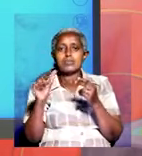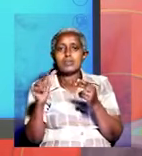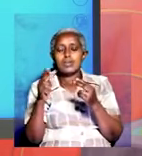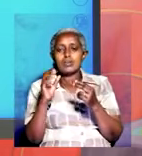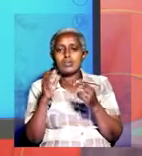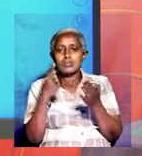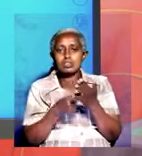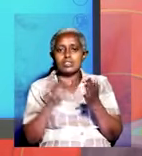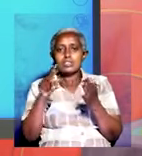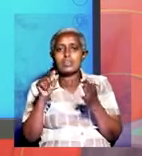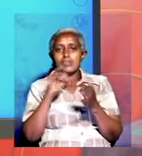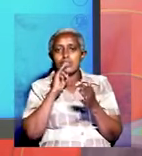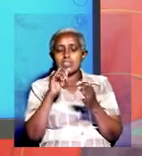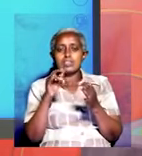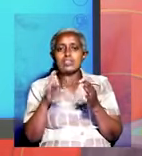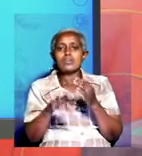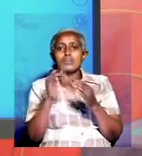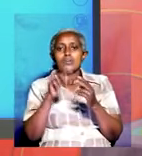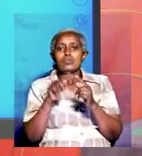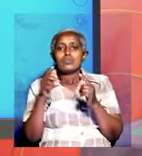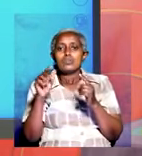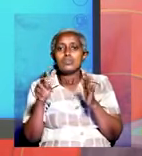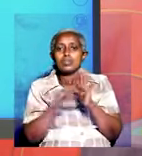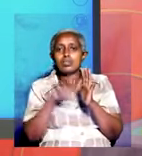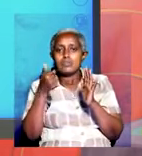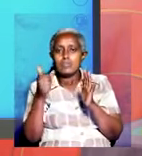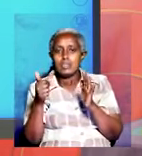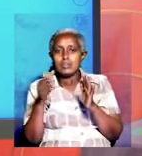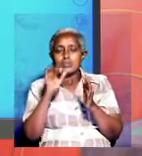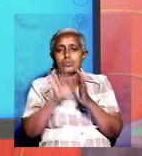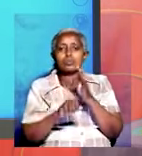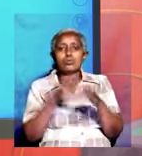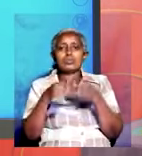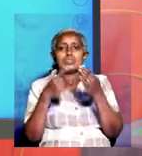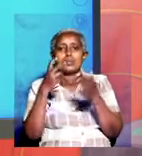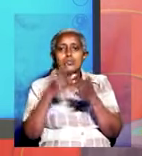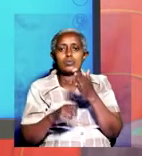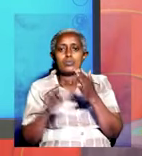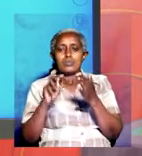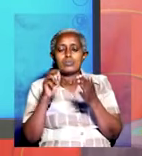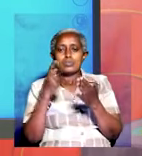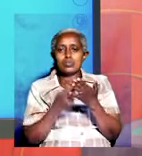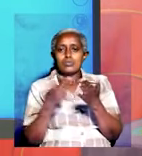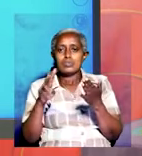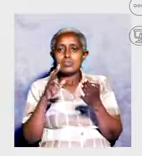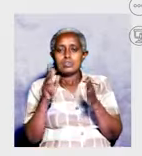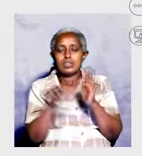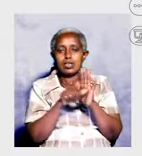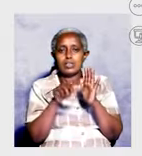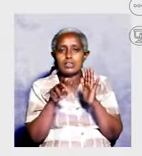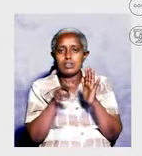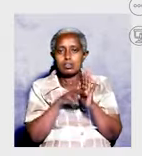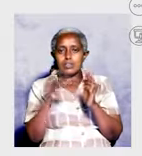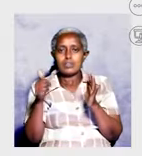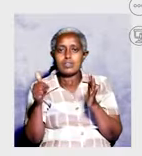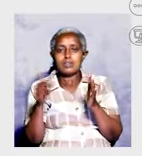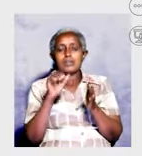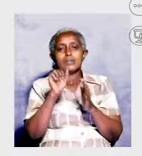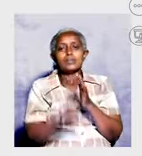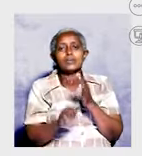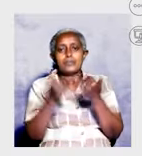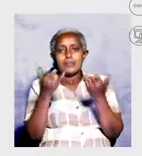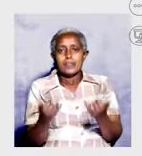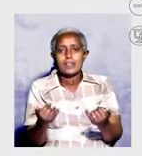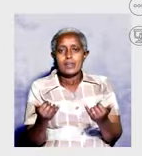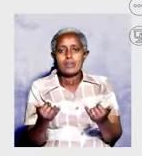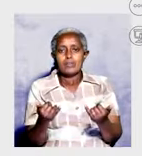of this 11 is this, we are found to be -10. So the product of the two is -10. So